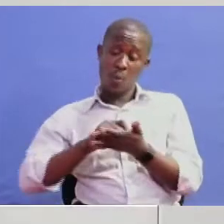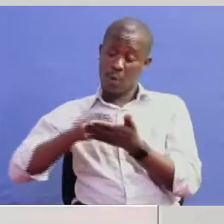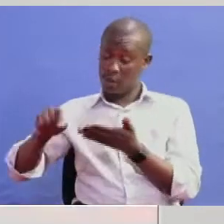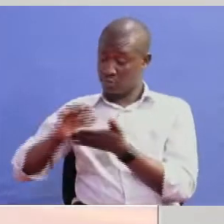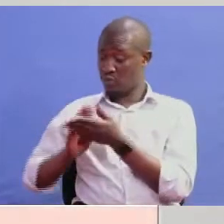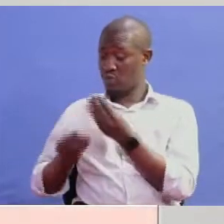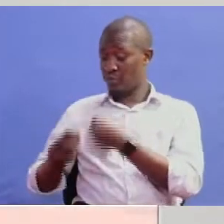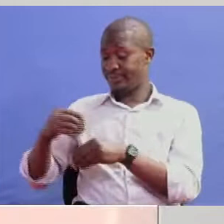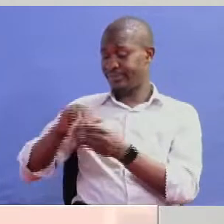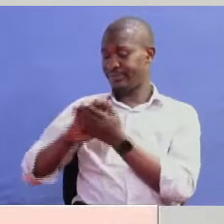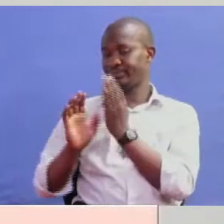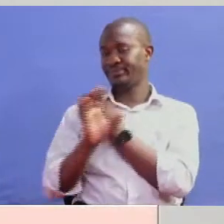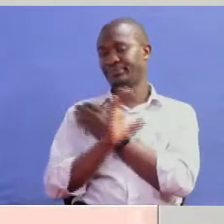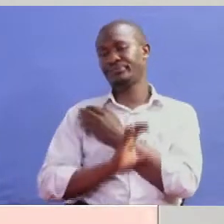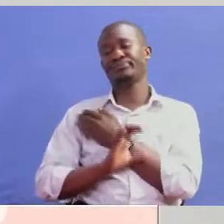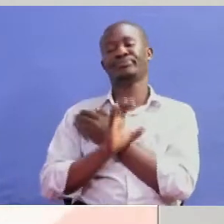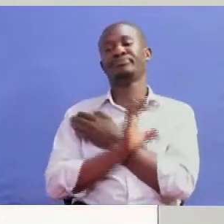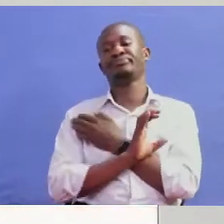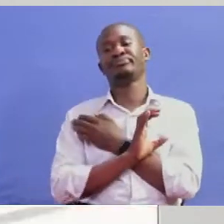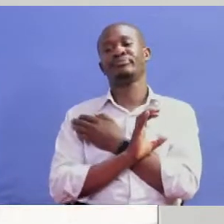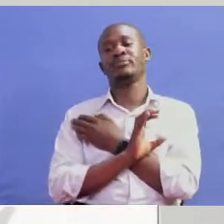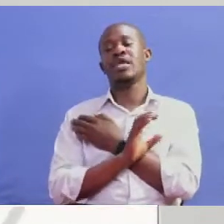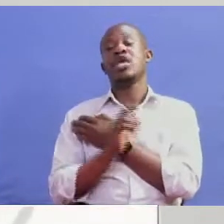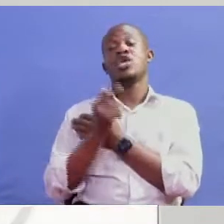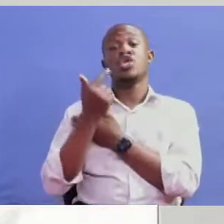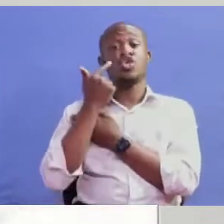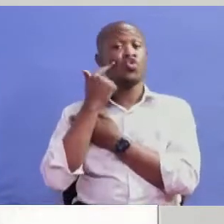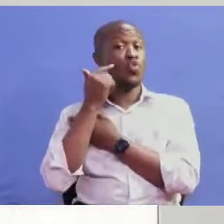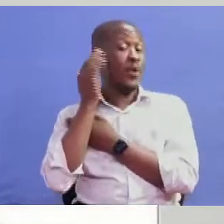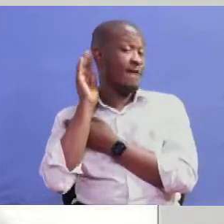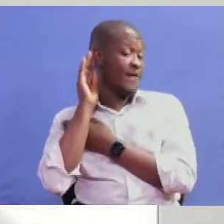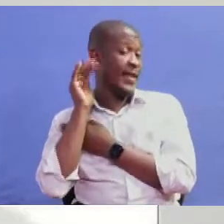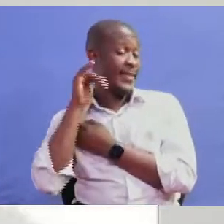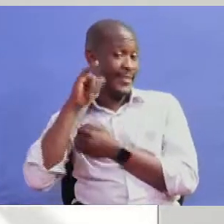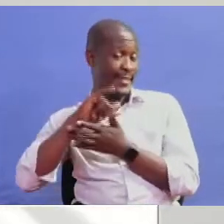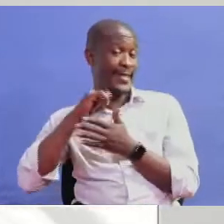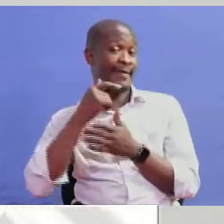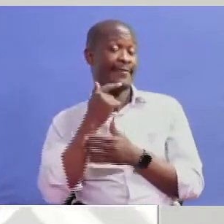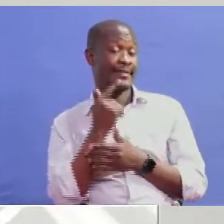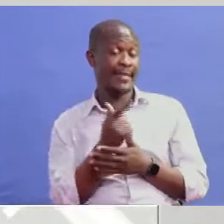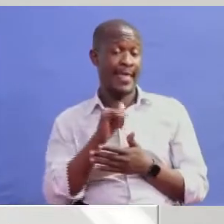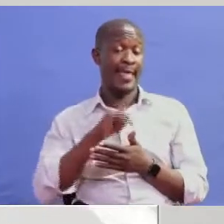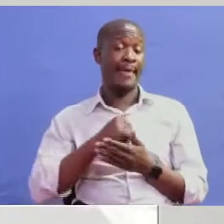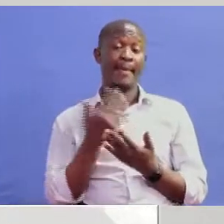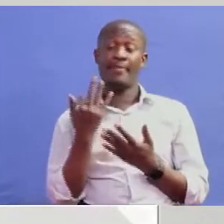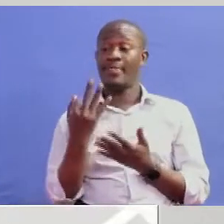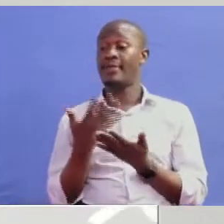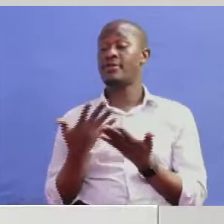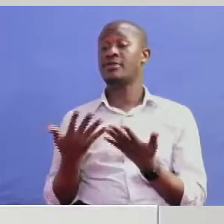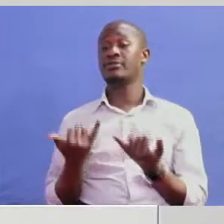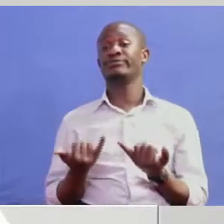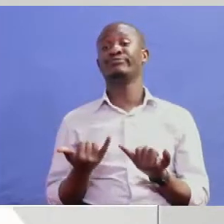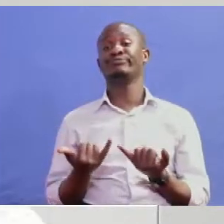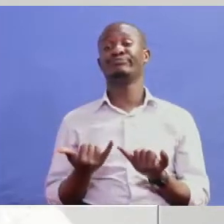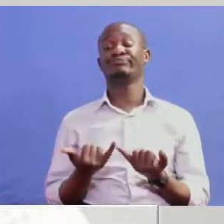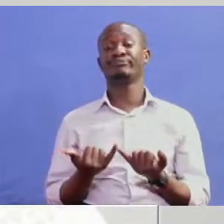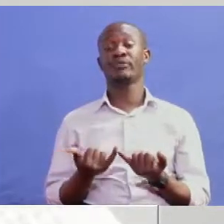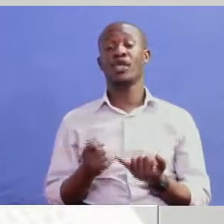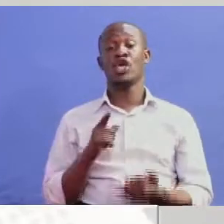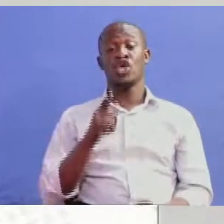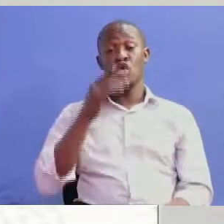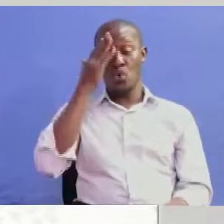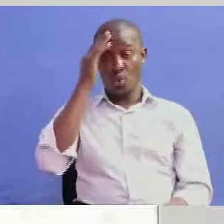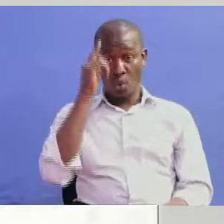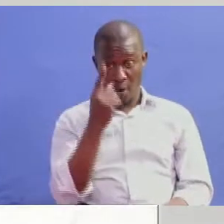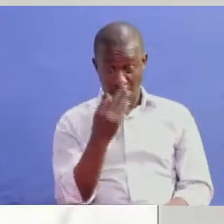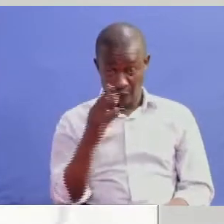in our country. As you have heard, I have said, mambo ni matatu. And you know one of